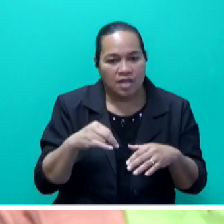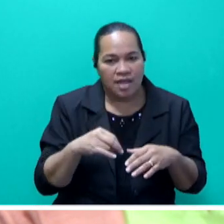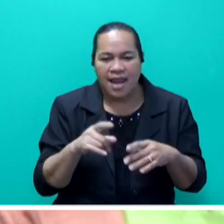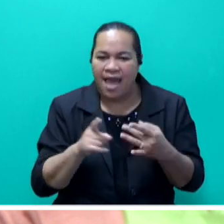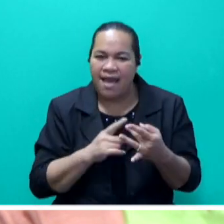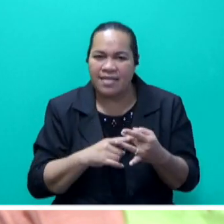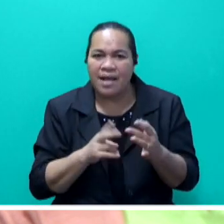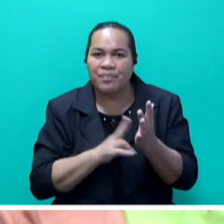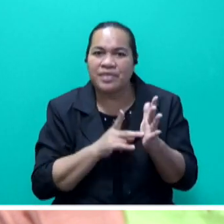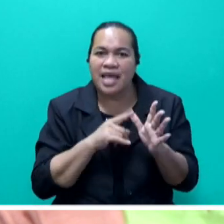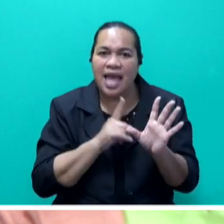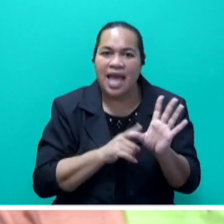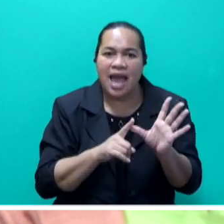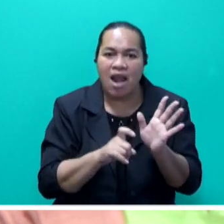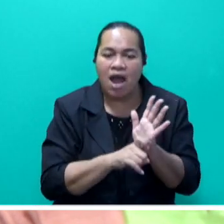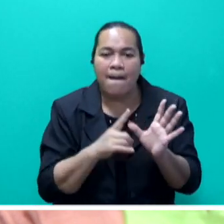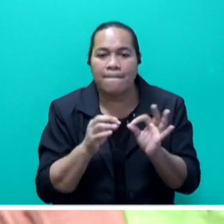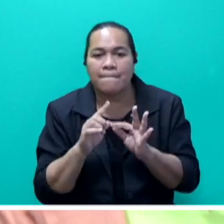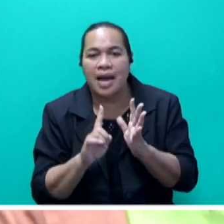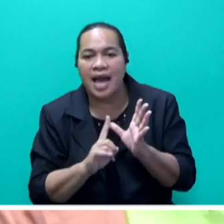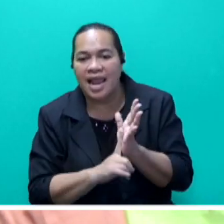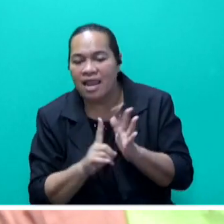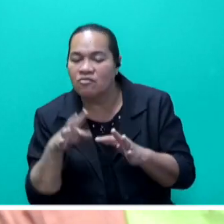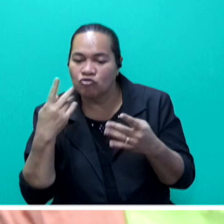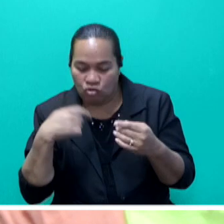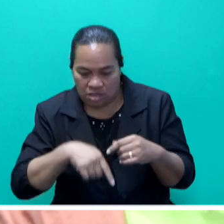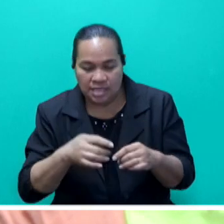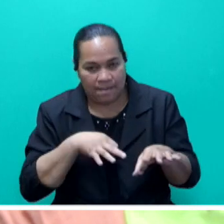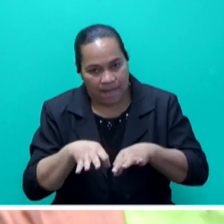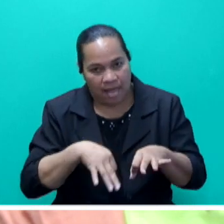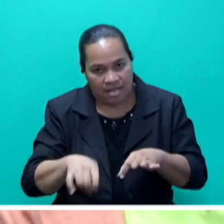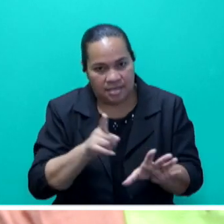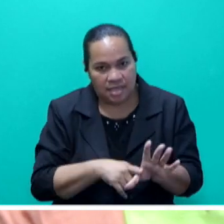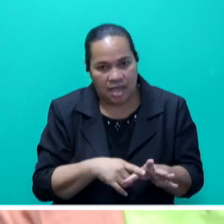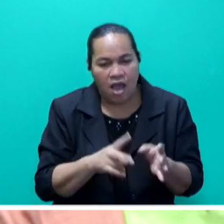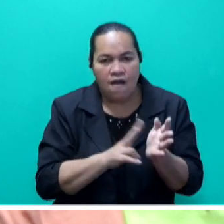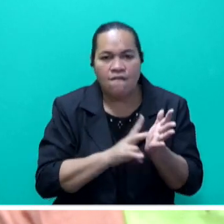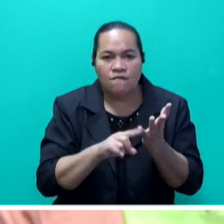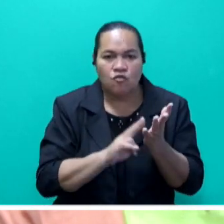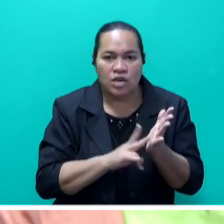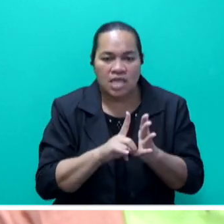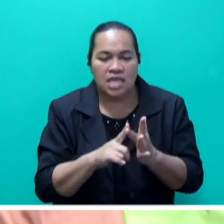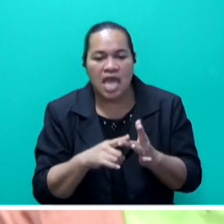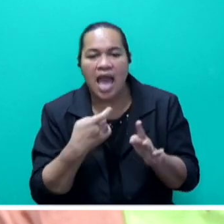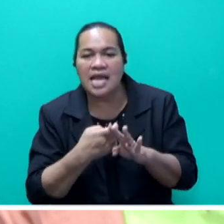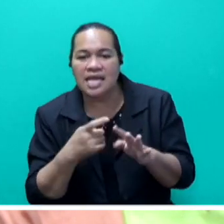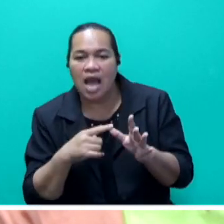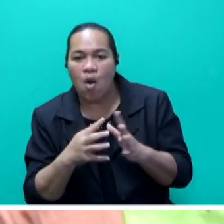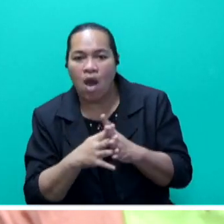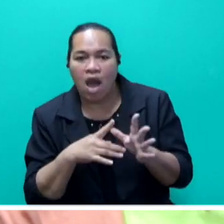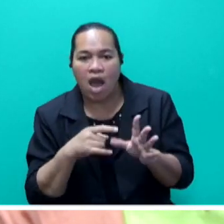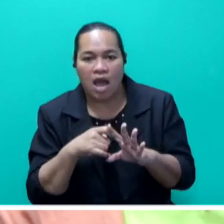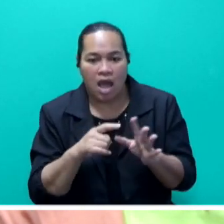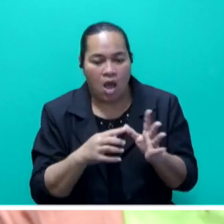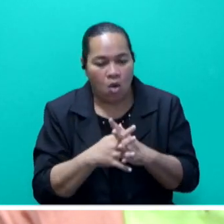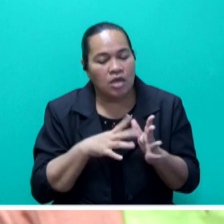the Nayarambale Modular Bridge, that is scheduled for completion this year, the Wunikawakawa Modular Bridge, scheduled also for